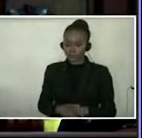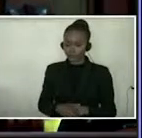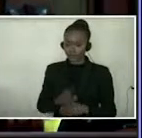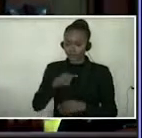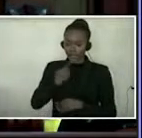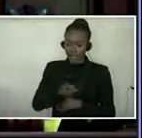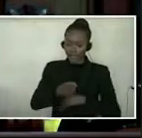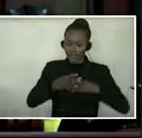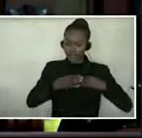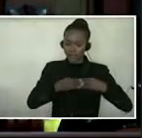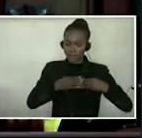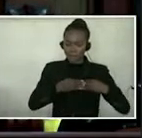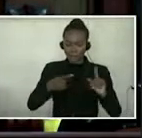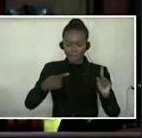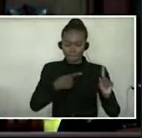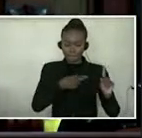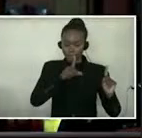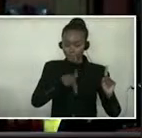herricks